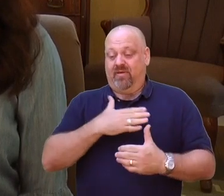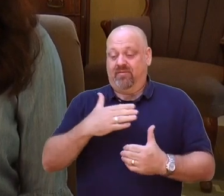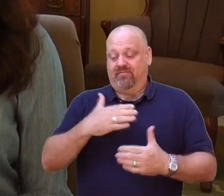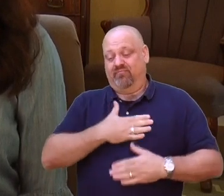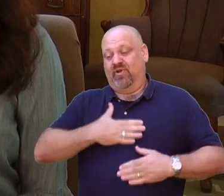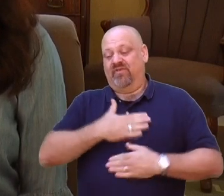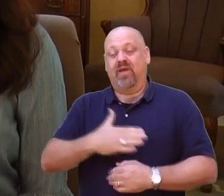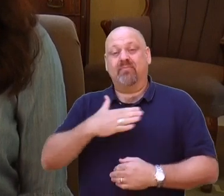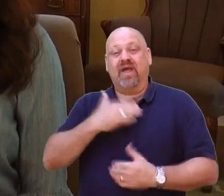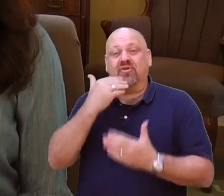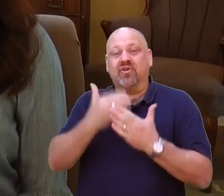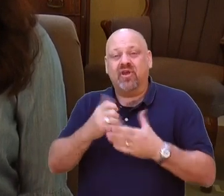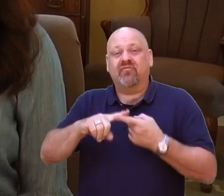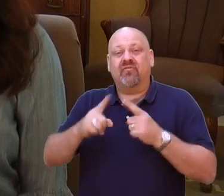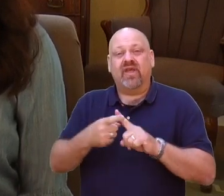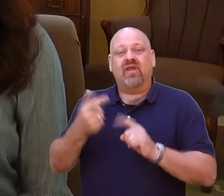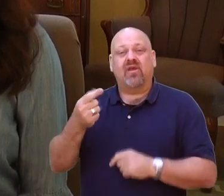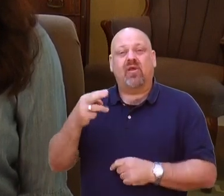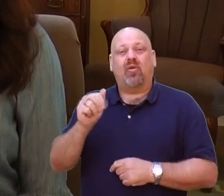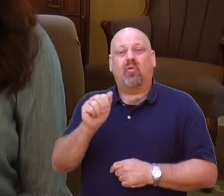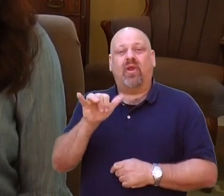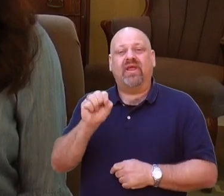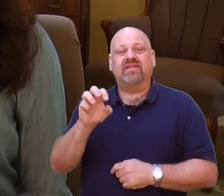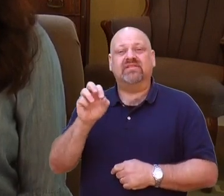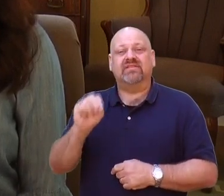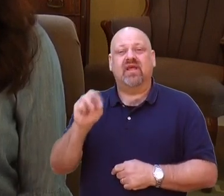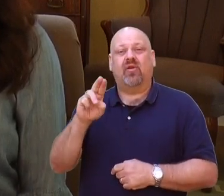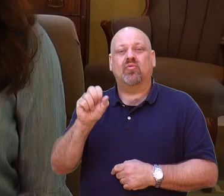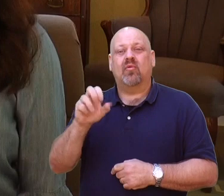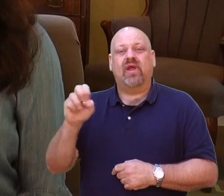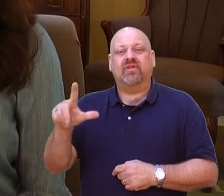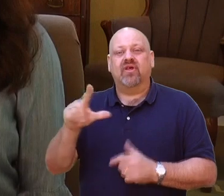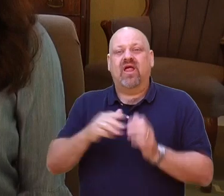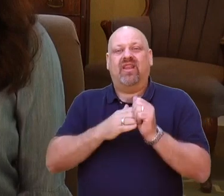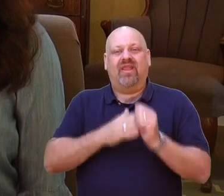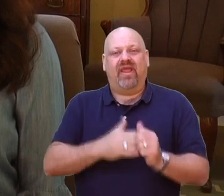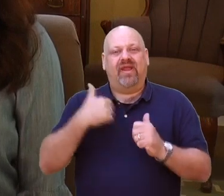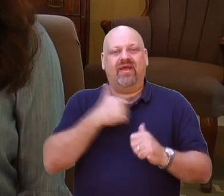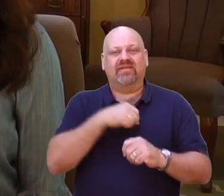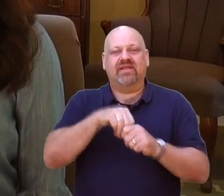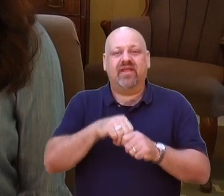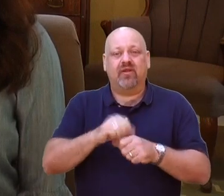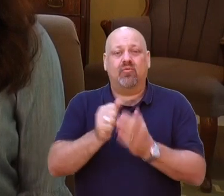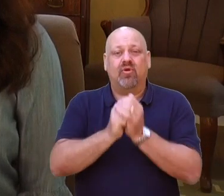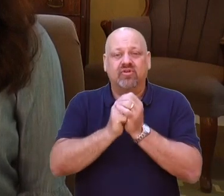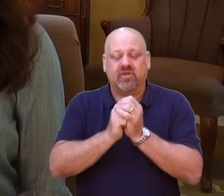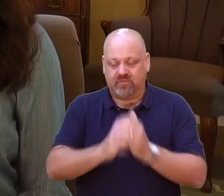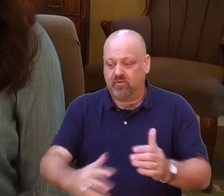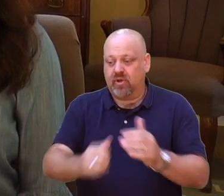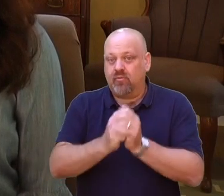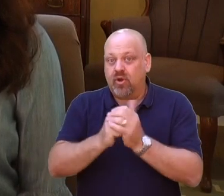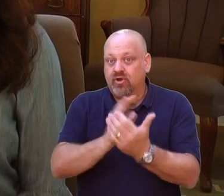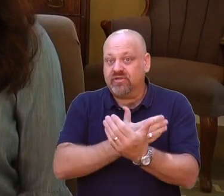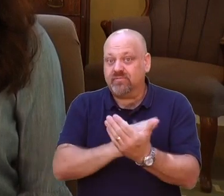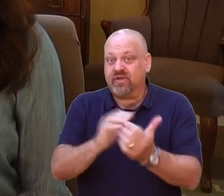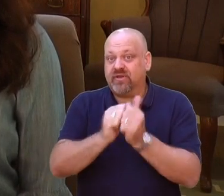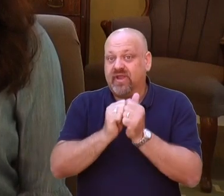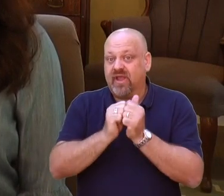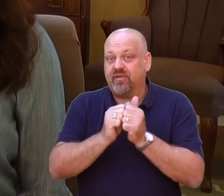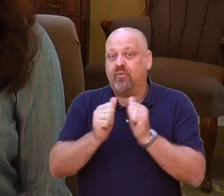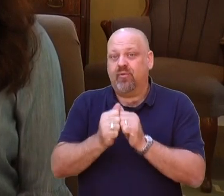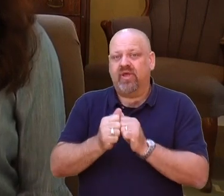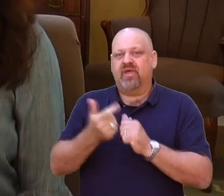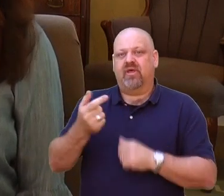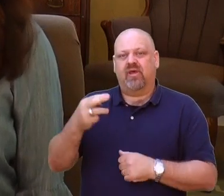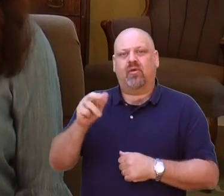all his heart. He's a great youth leader and worship leader. And today we have the privilege of having my good friend, Grayson Russell, lead